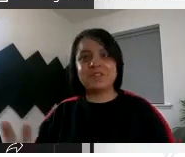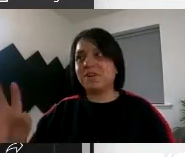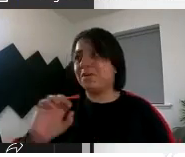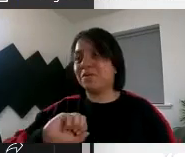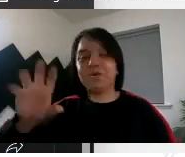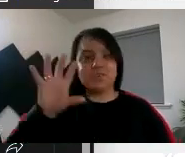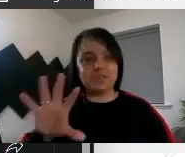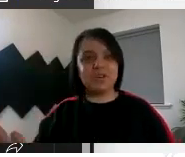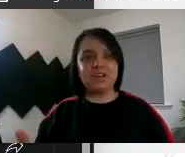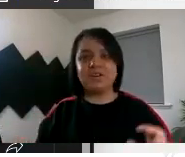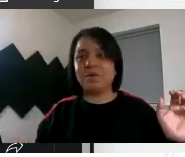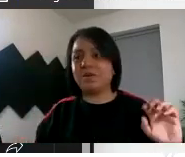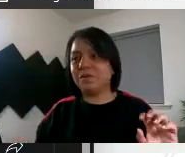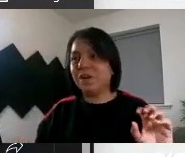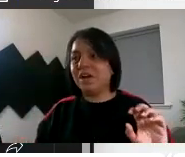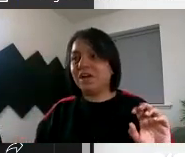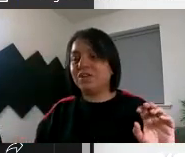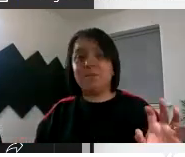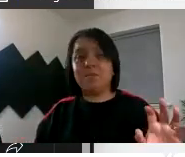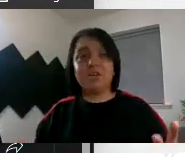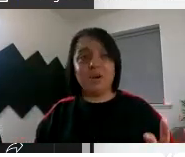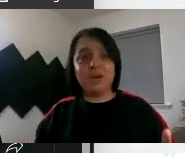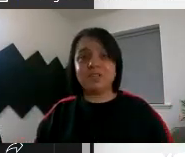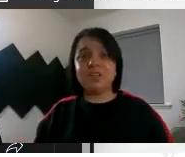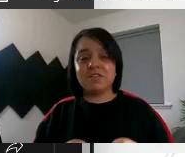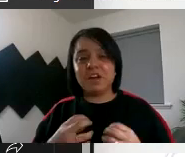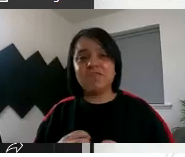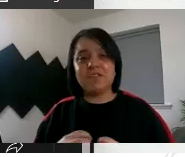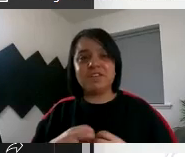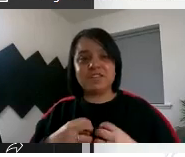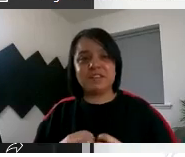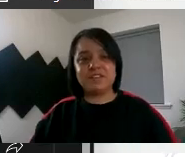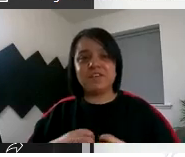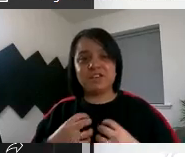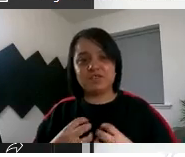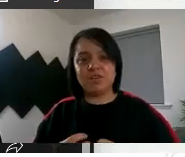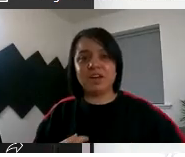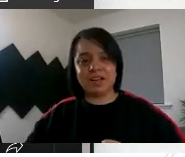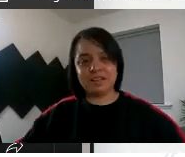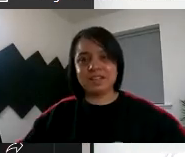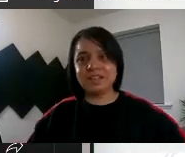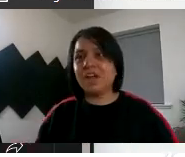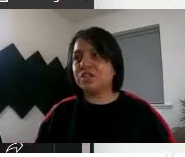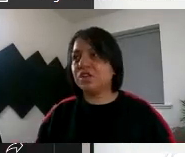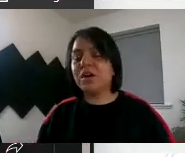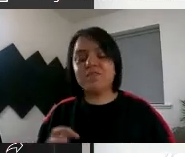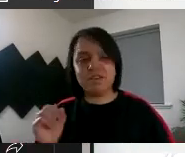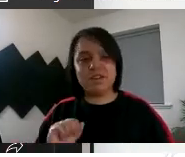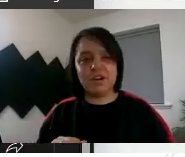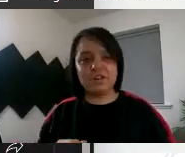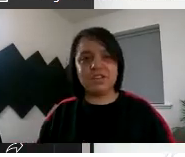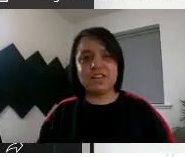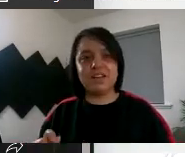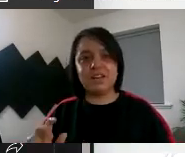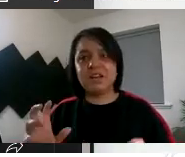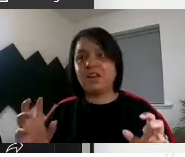said you want to go to Scotland, you don't mind Wales. They've got very distinctive, strong accents. So you might find it hard